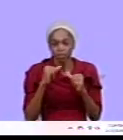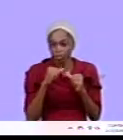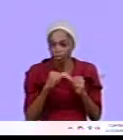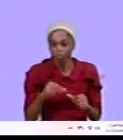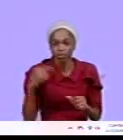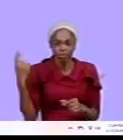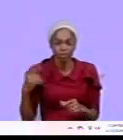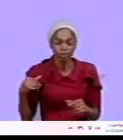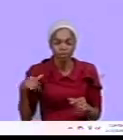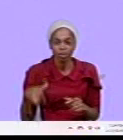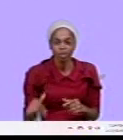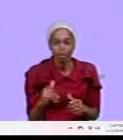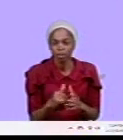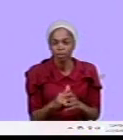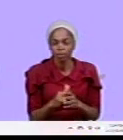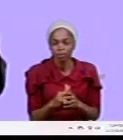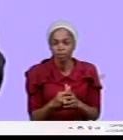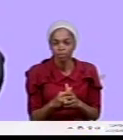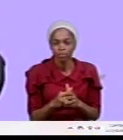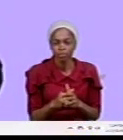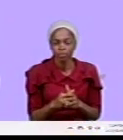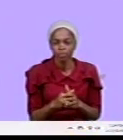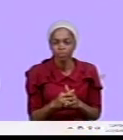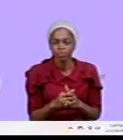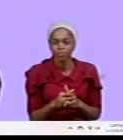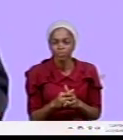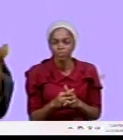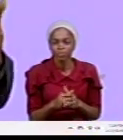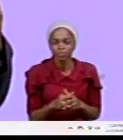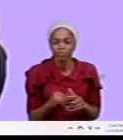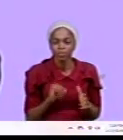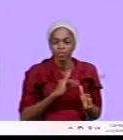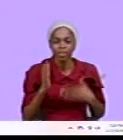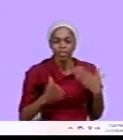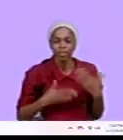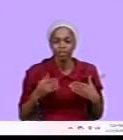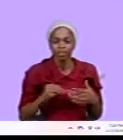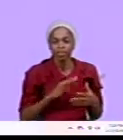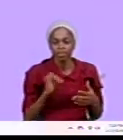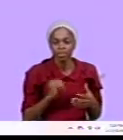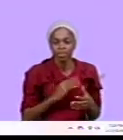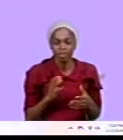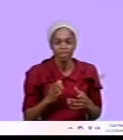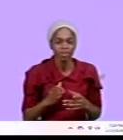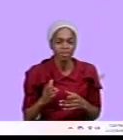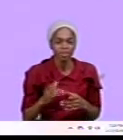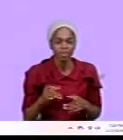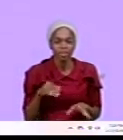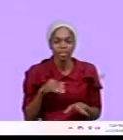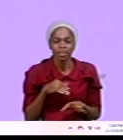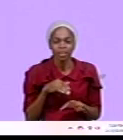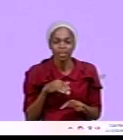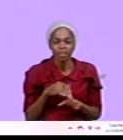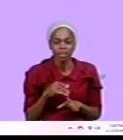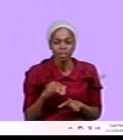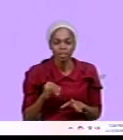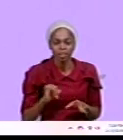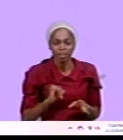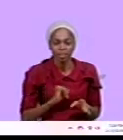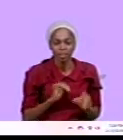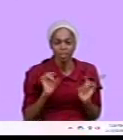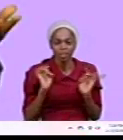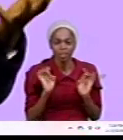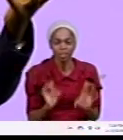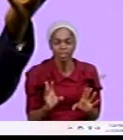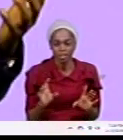as one that findeth great spoil. I hate and abhor lying, but thy law do I love. 7 times a day do